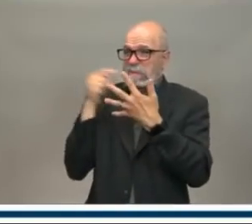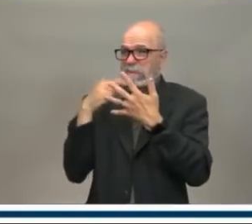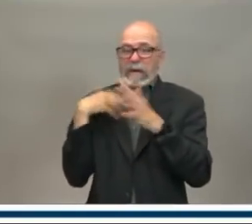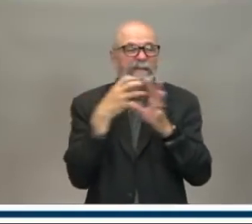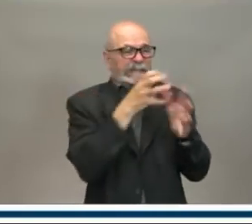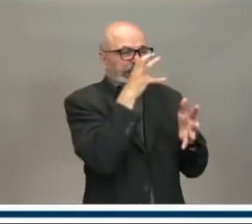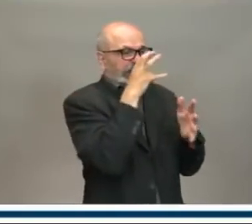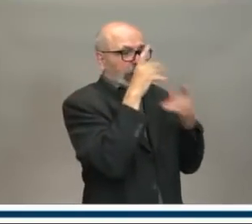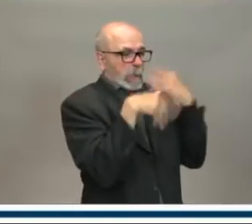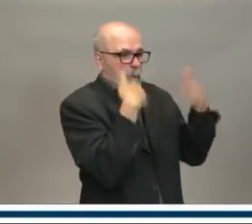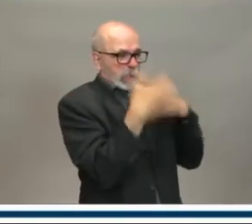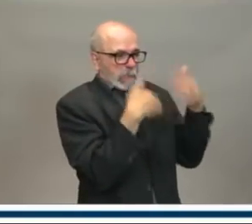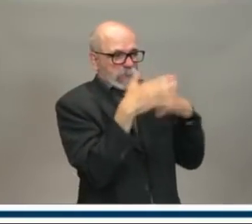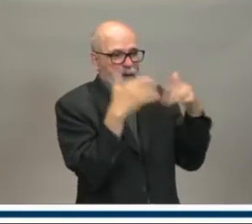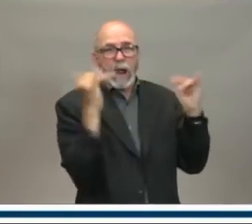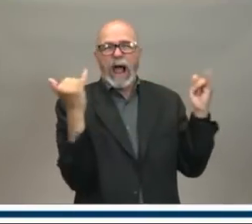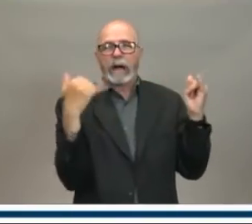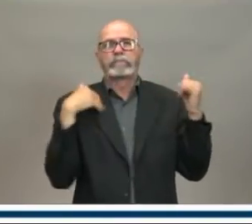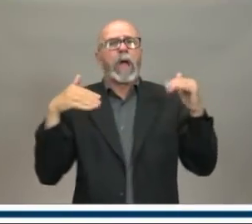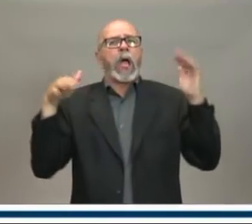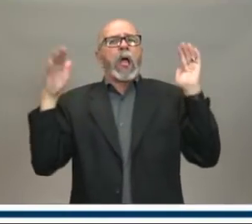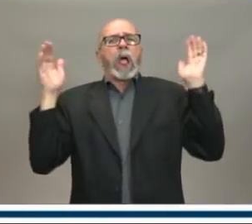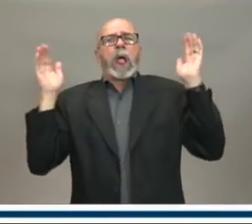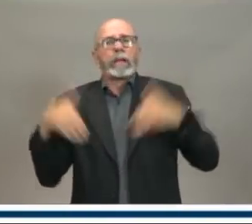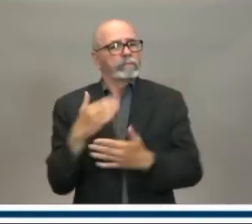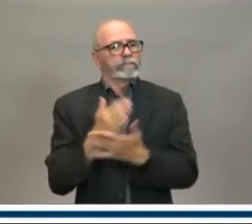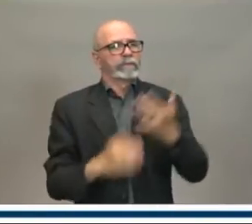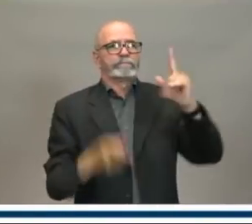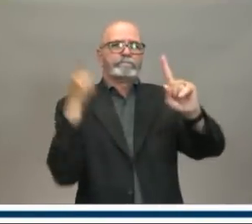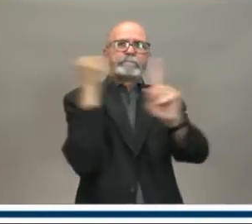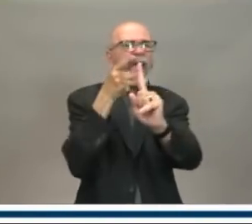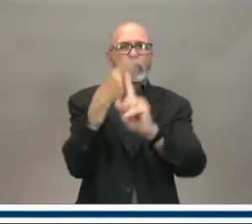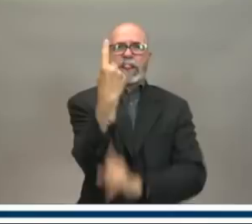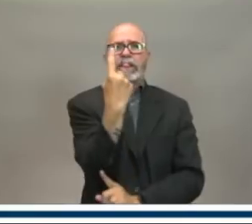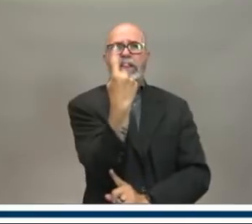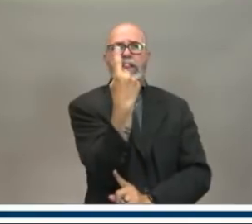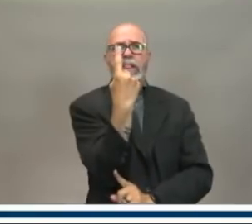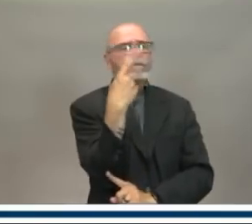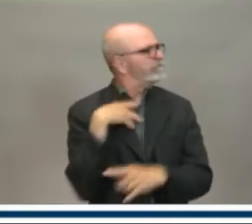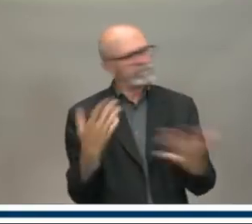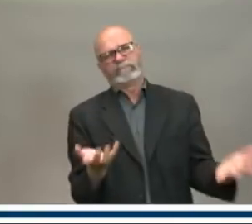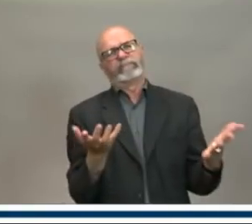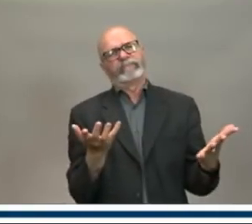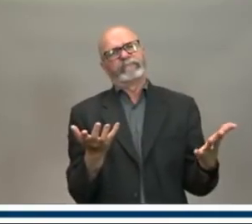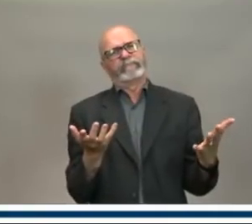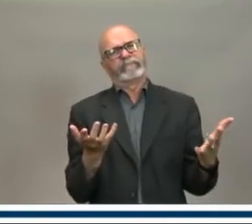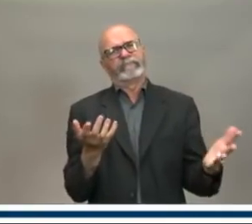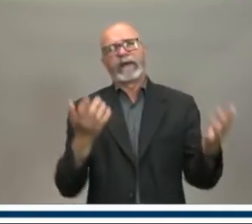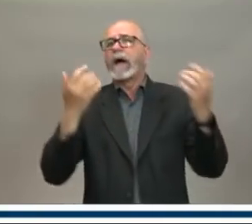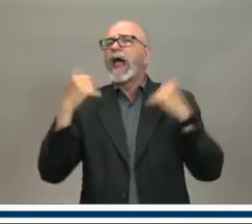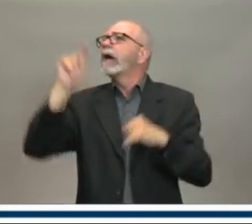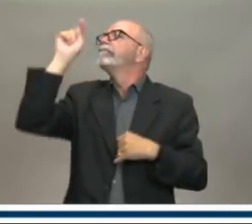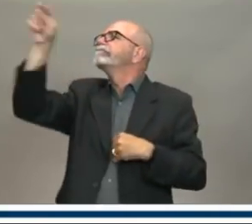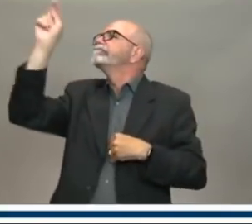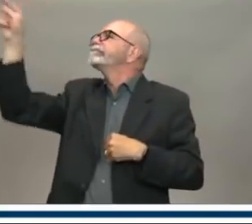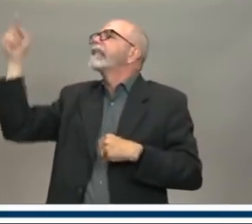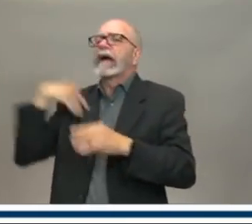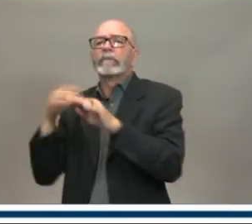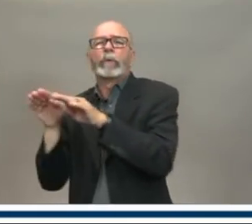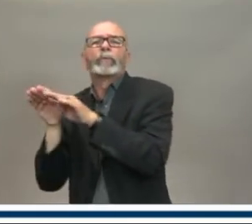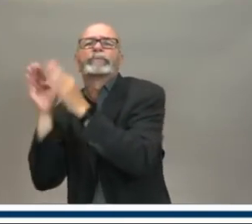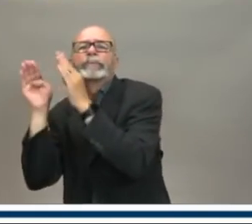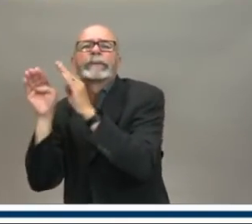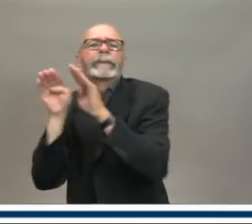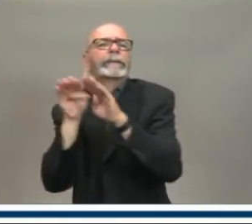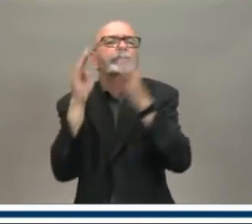one. So given that you've said that it will largely be up to businesses and industries to come forward with their own reopening plans, is the province ever